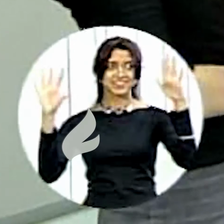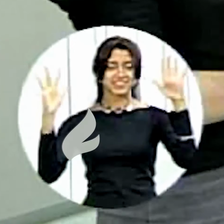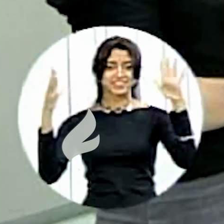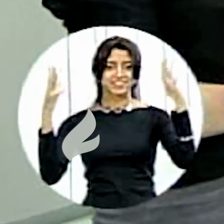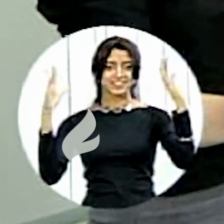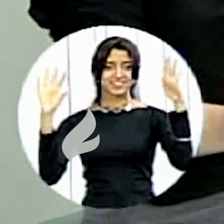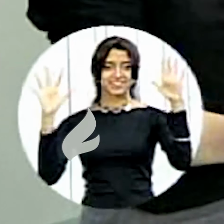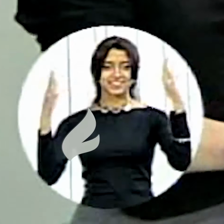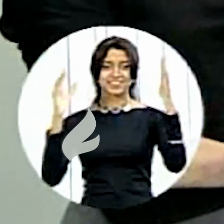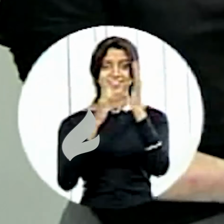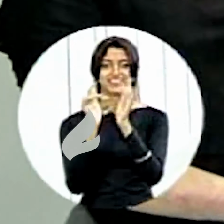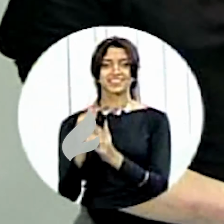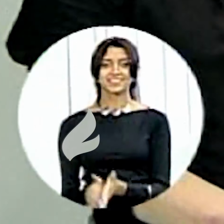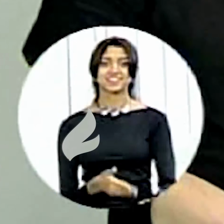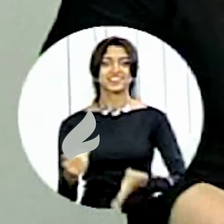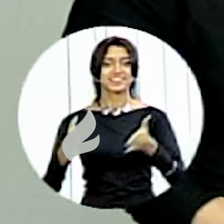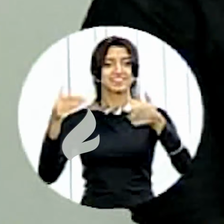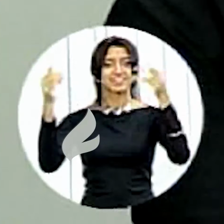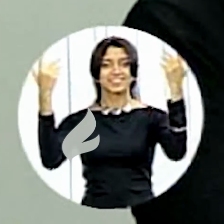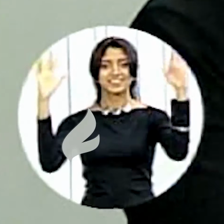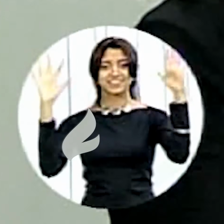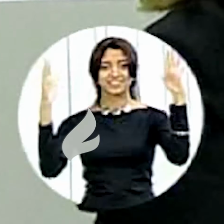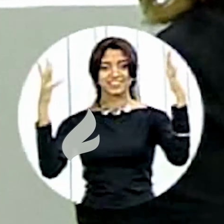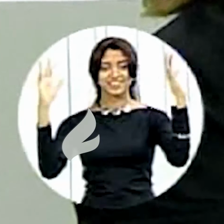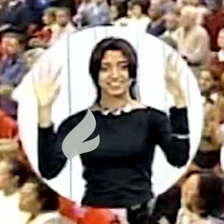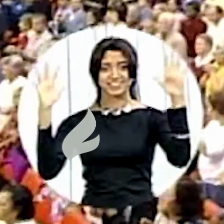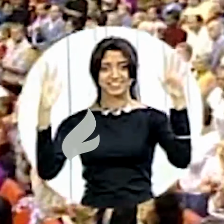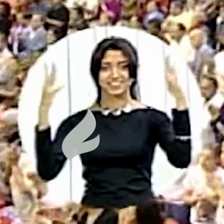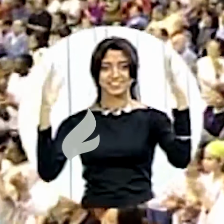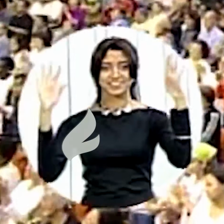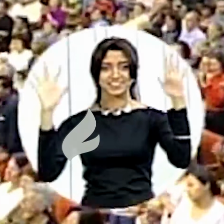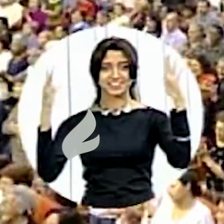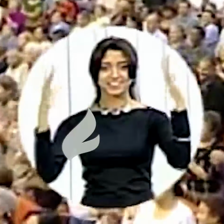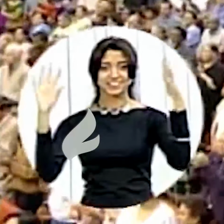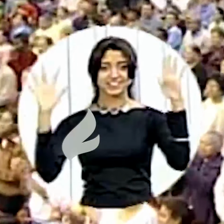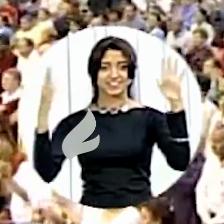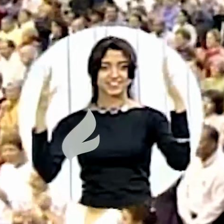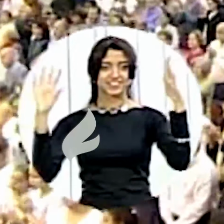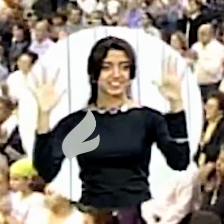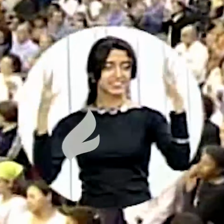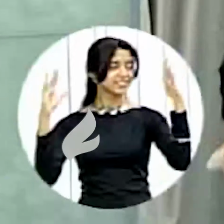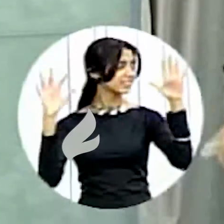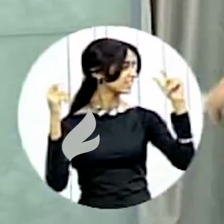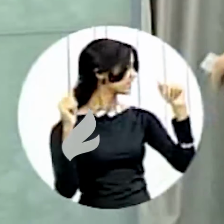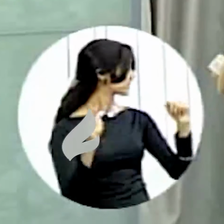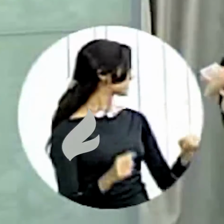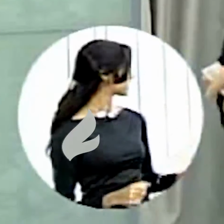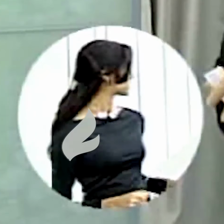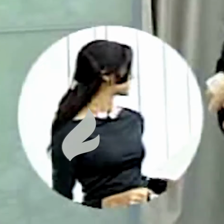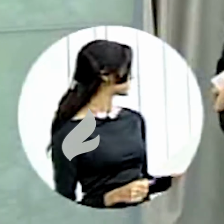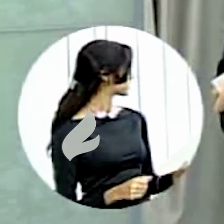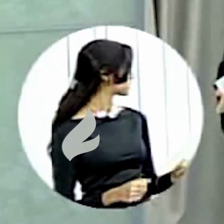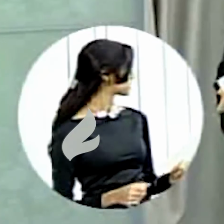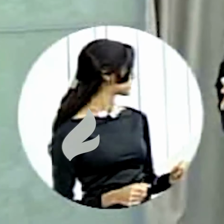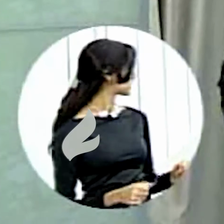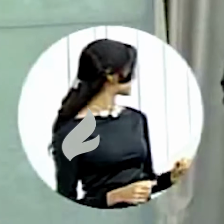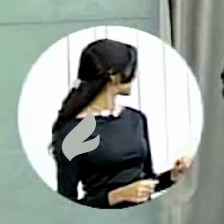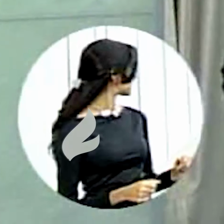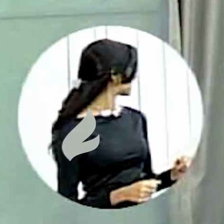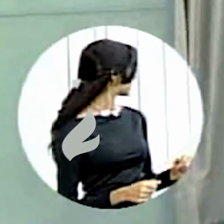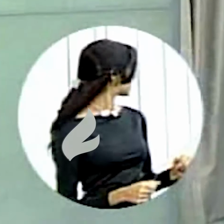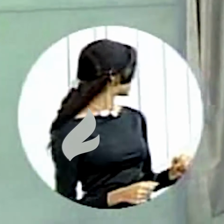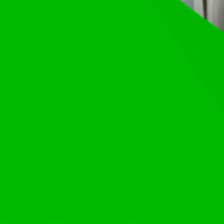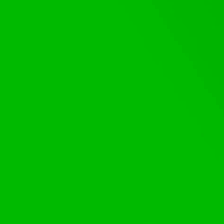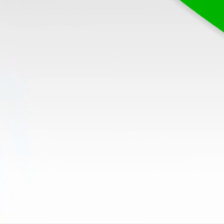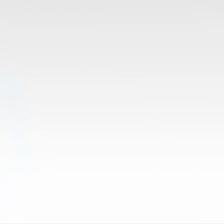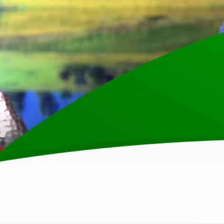so emotional. Oh, Jesus. I never came here before, and God already did this work in my life. I am so grateful. Thanks